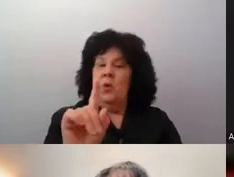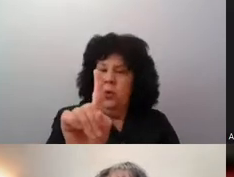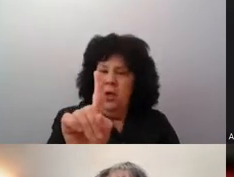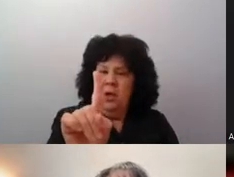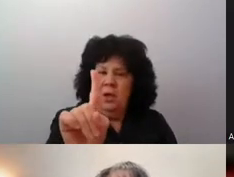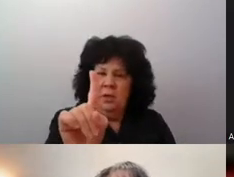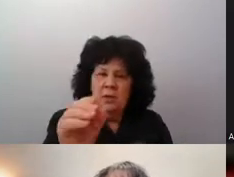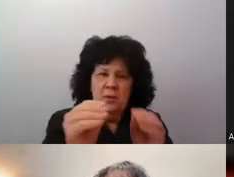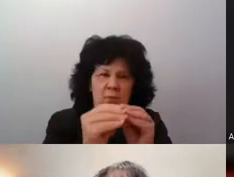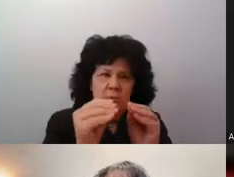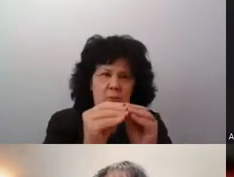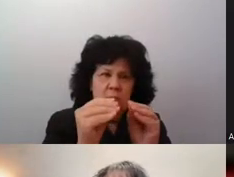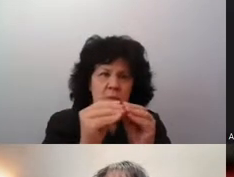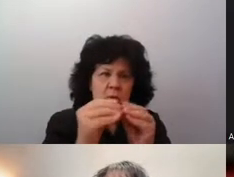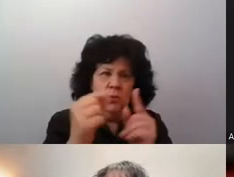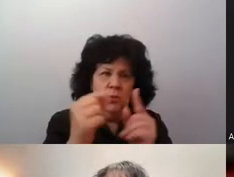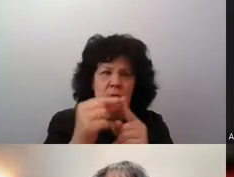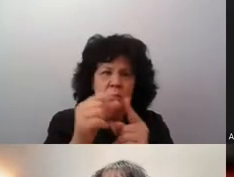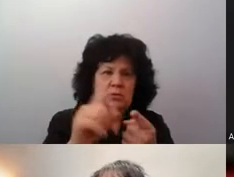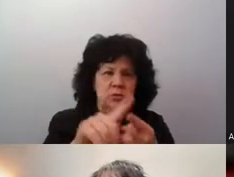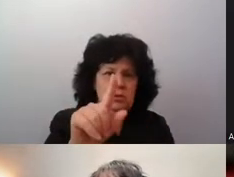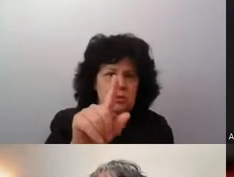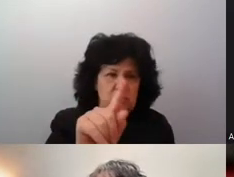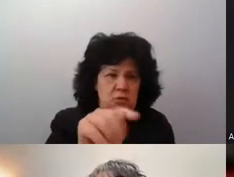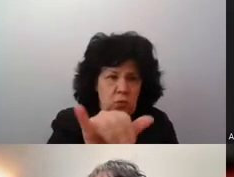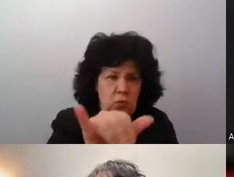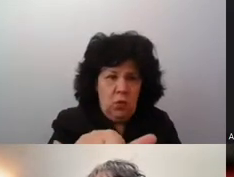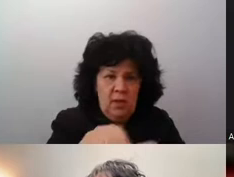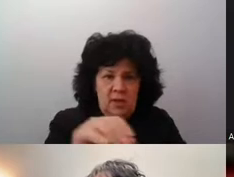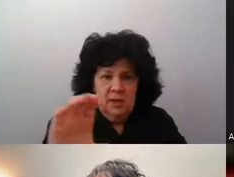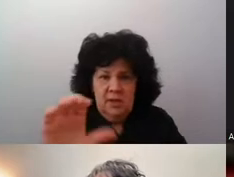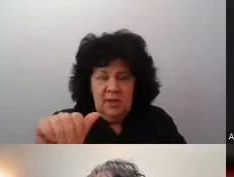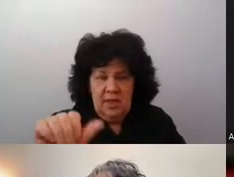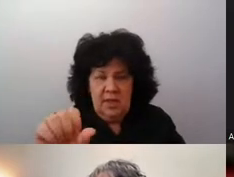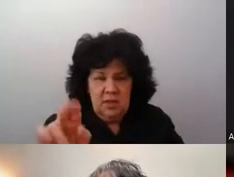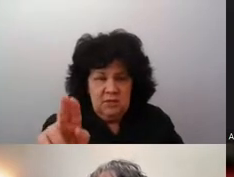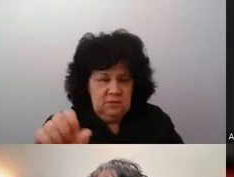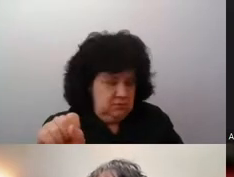So I have one more word to Troy and Cassius before we close, to see if they have other words to share before.